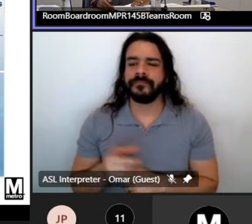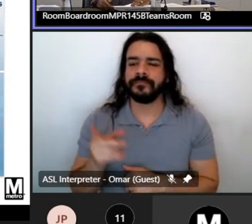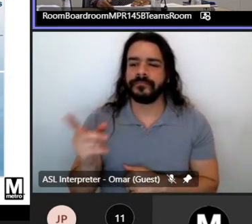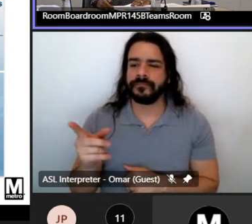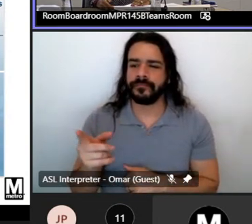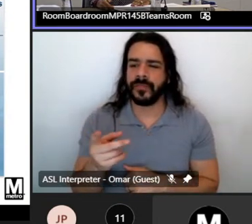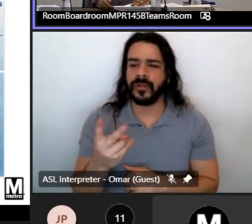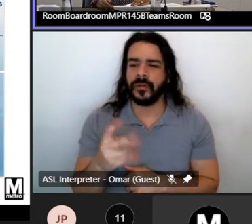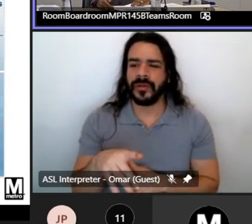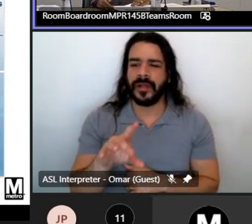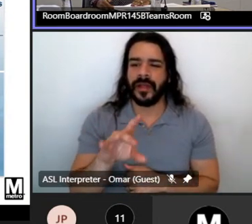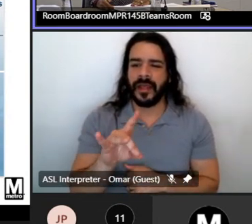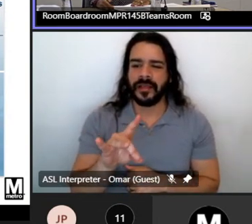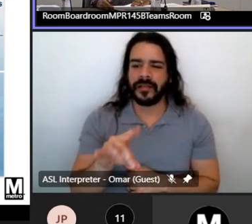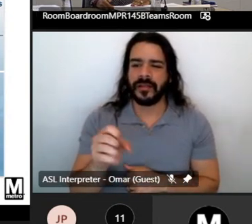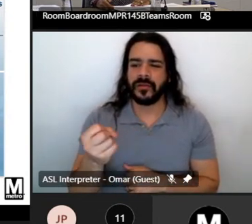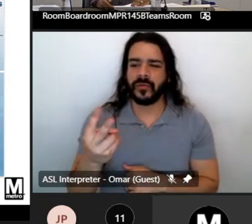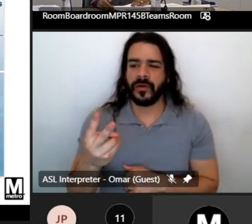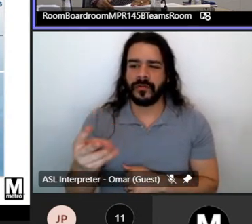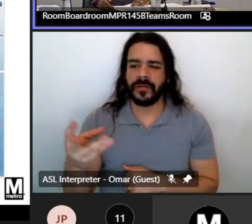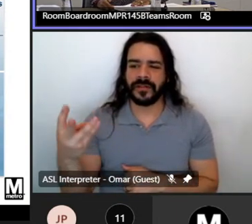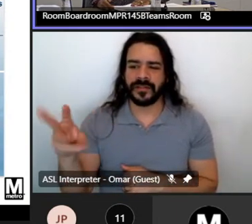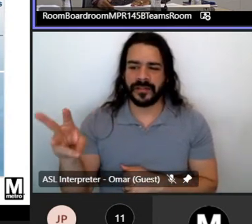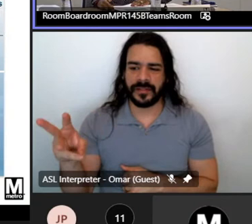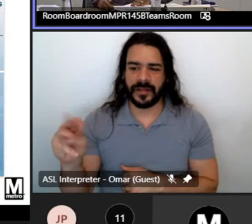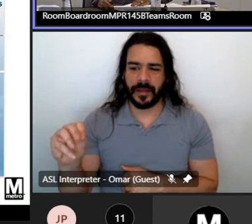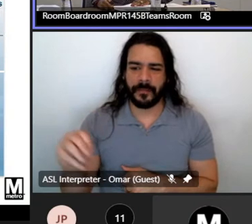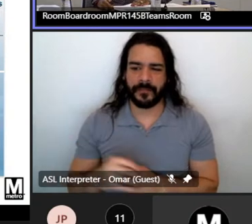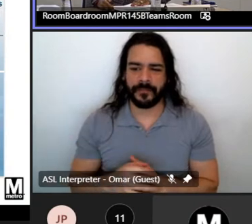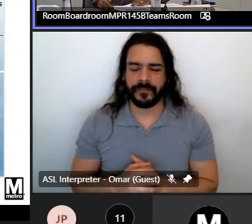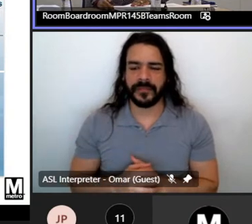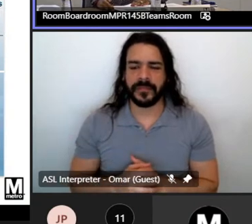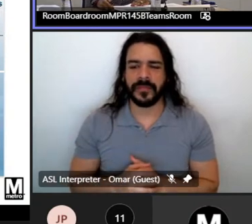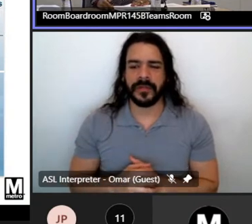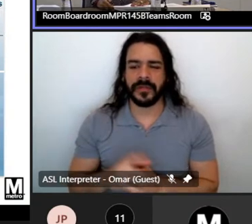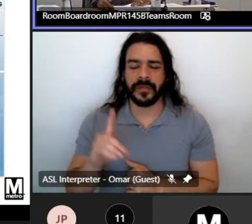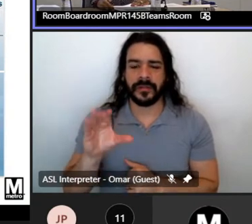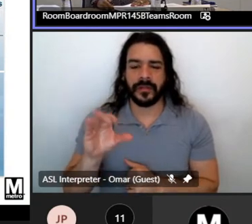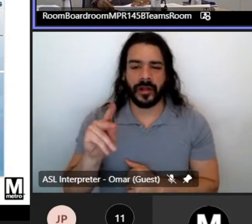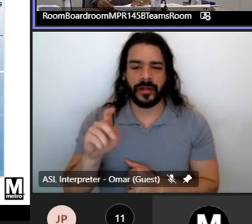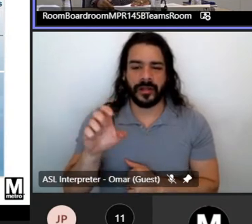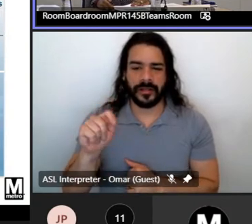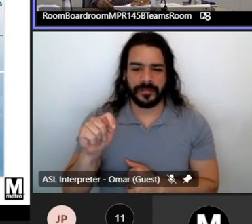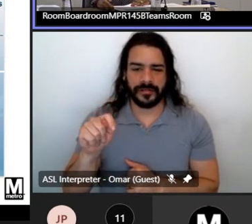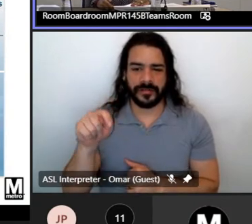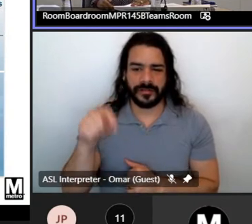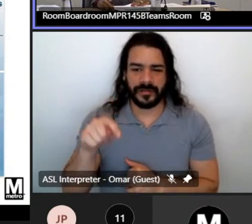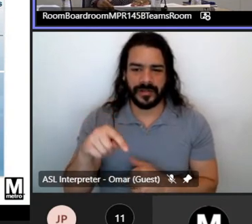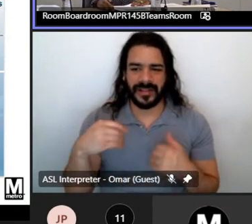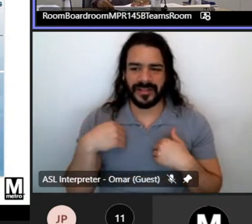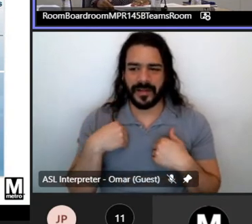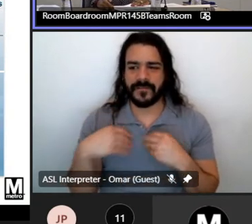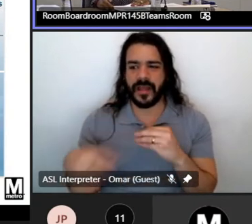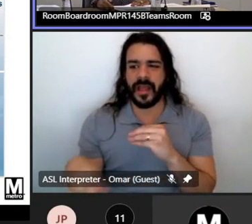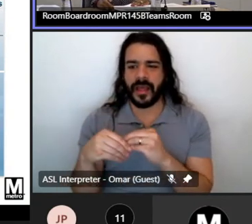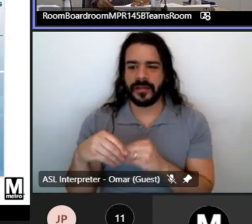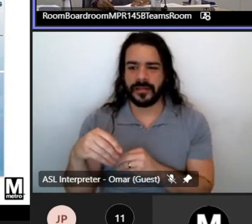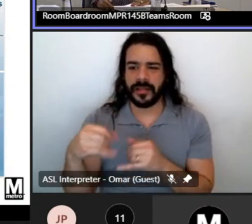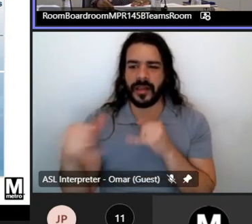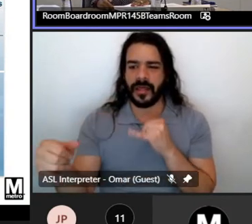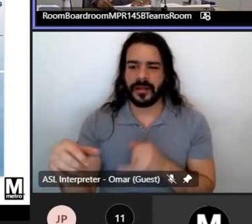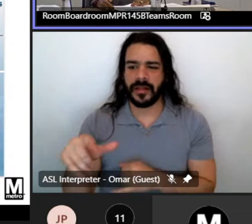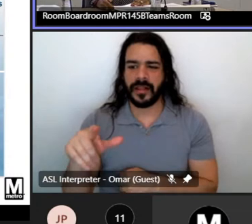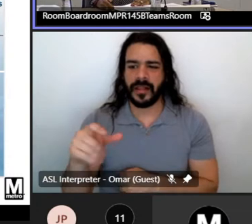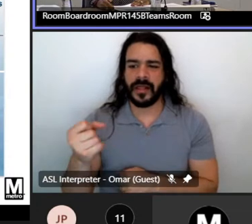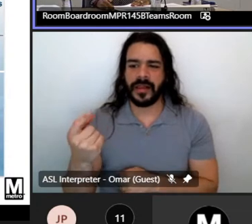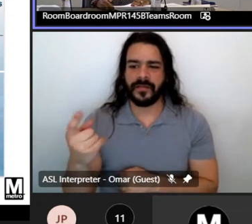so I'm sorry B2 a12 and 16m while the docket includes the fourth additional